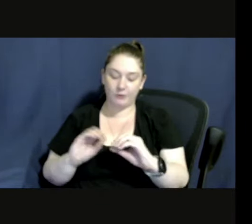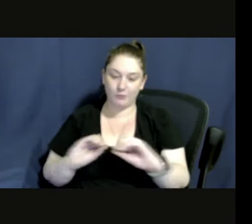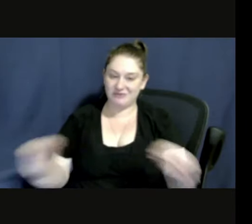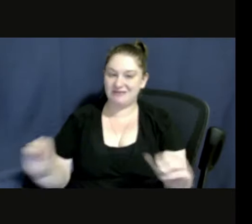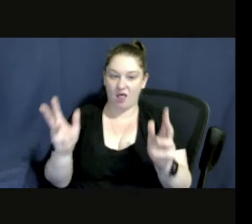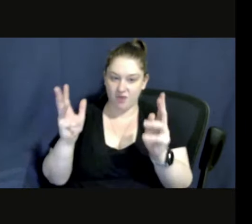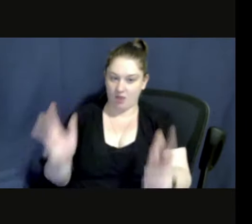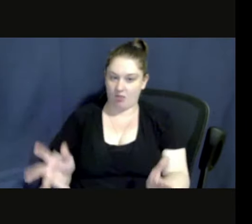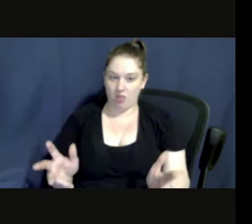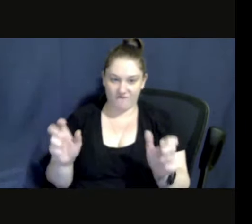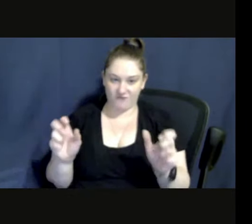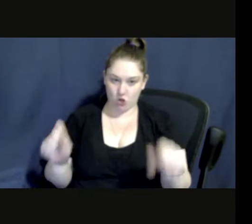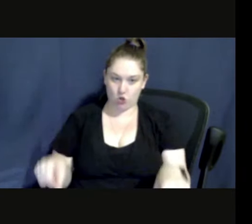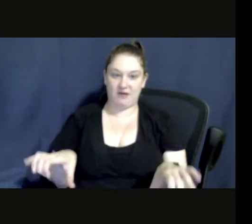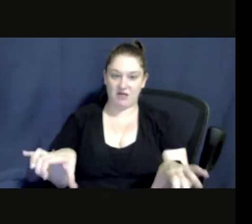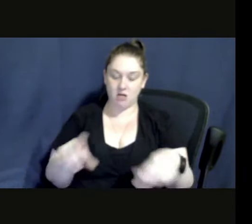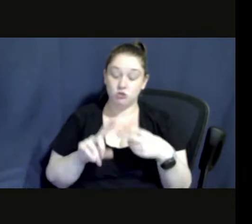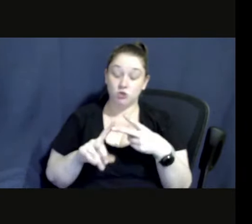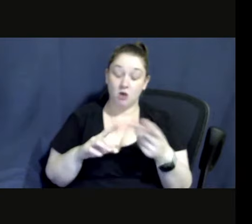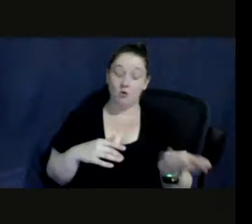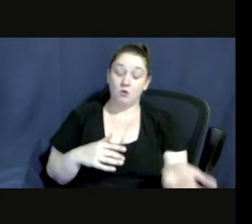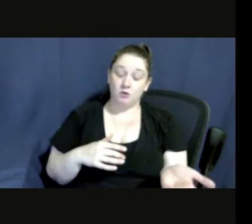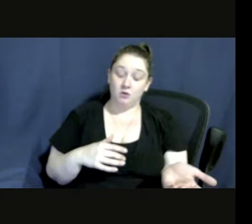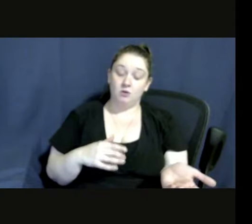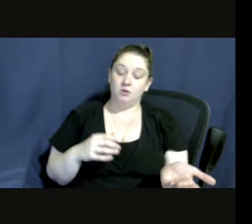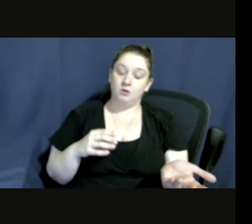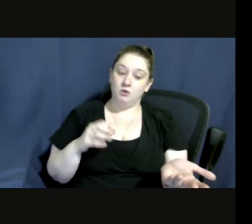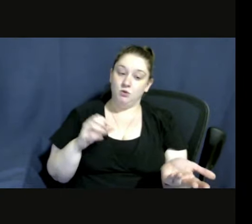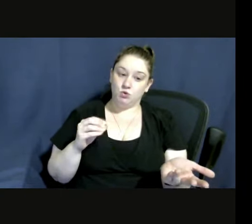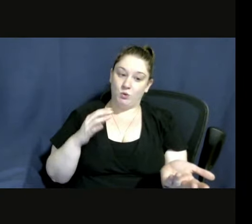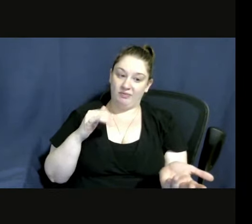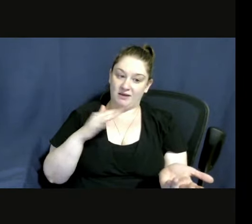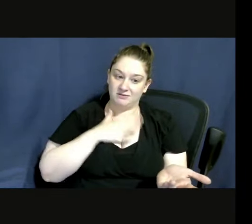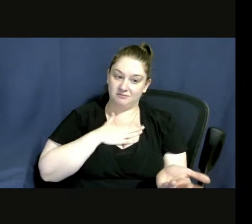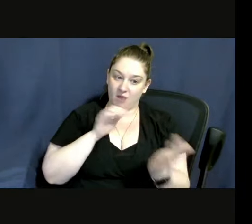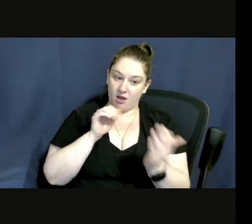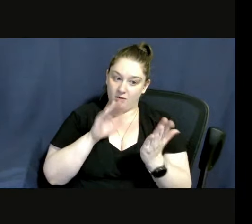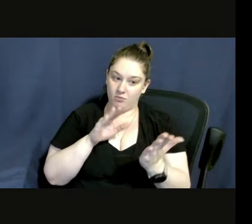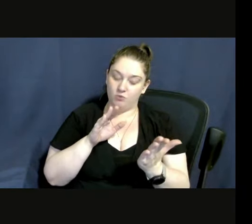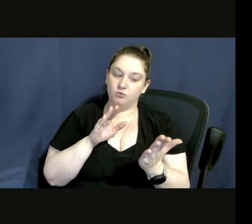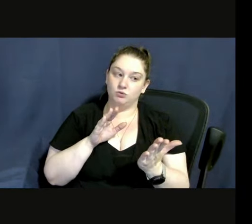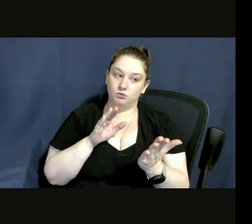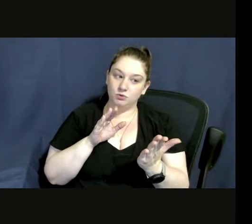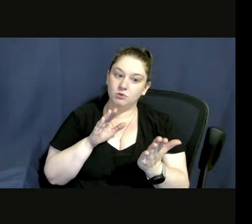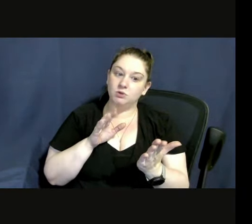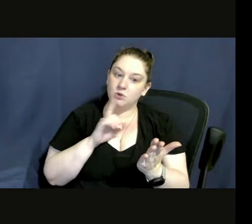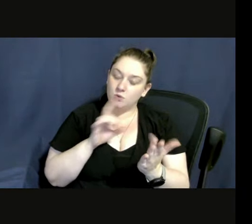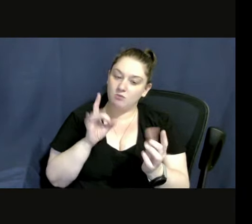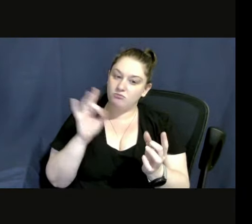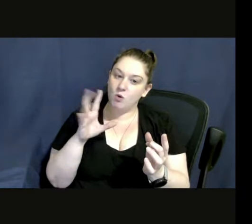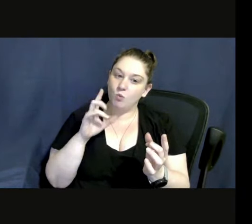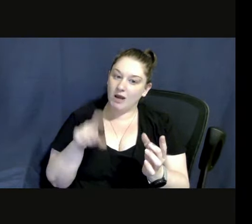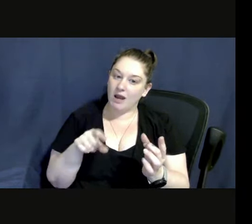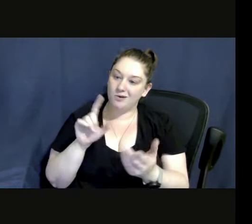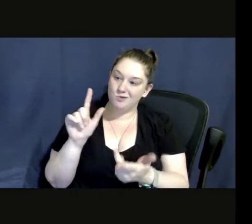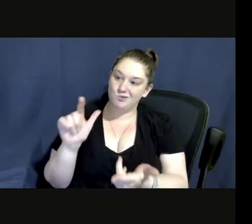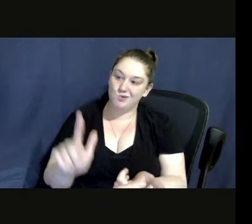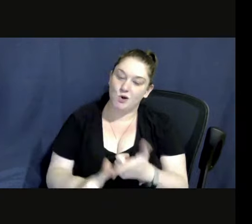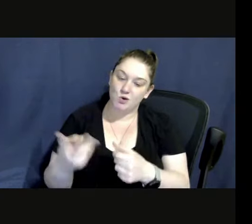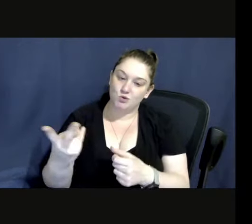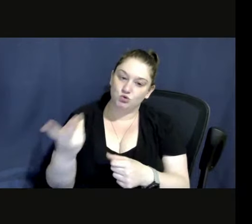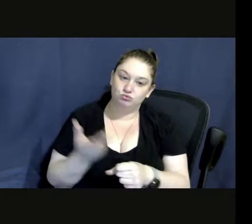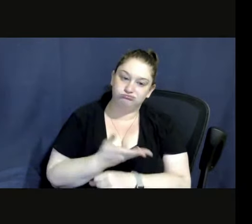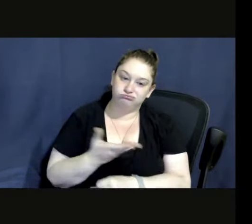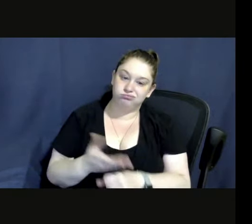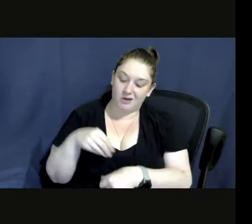do. So that is my approach, and it was extremely painful. We had to lay off two employees within our